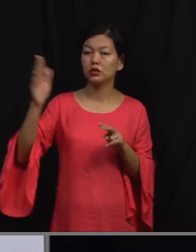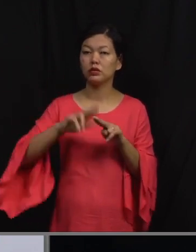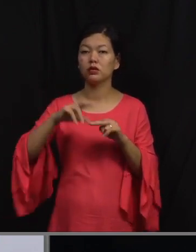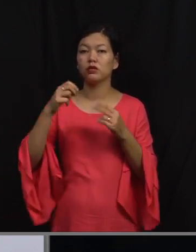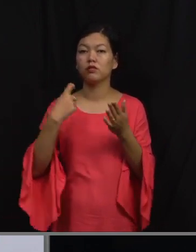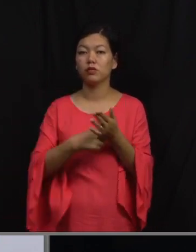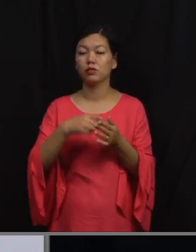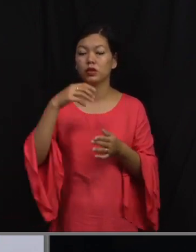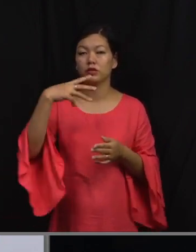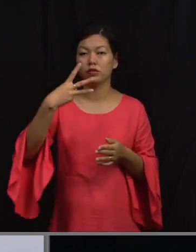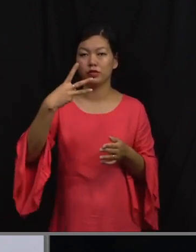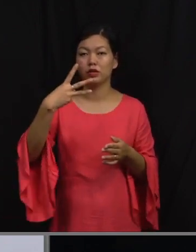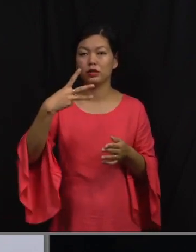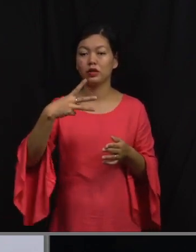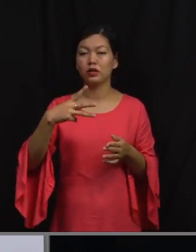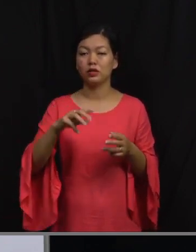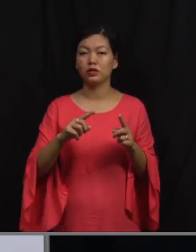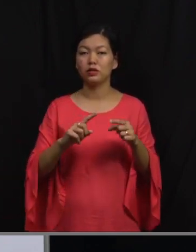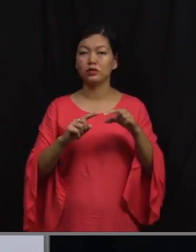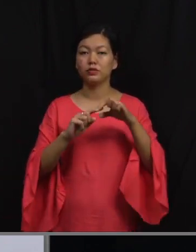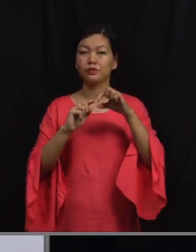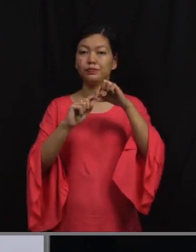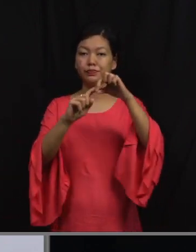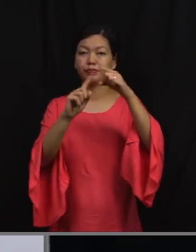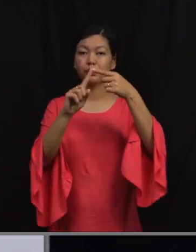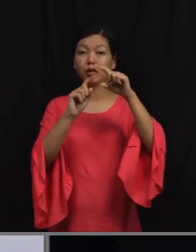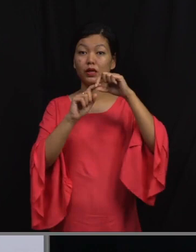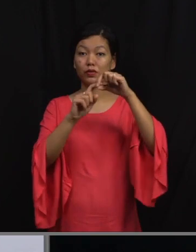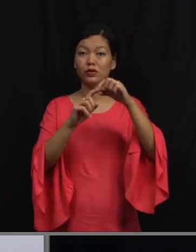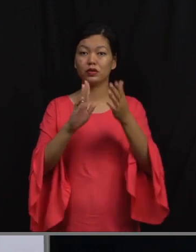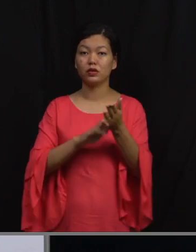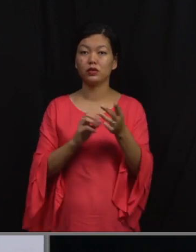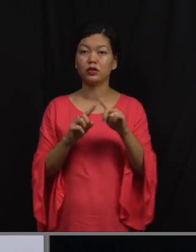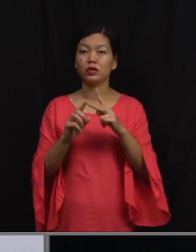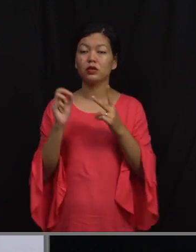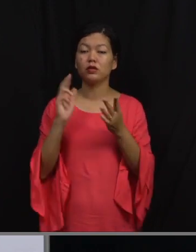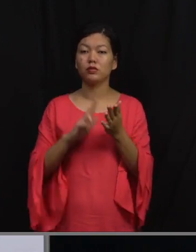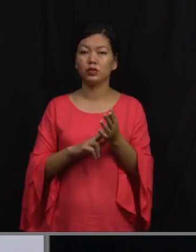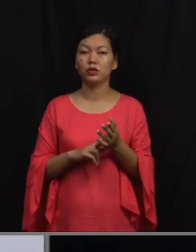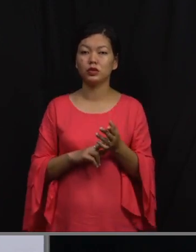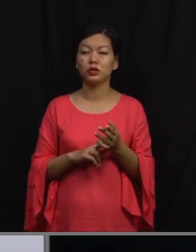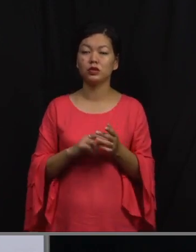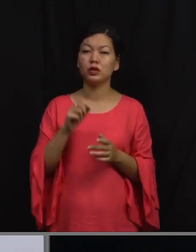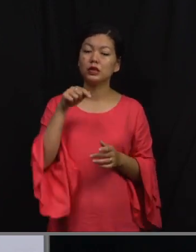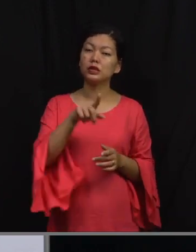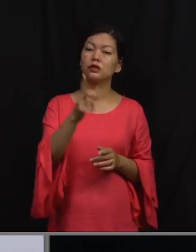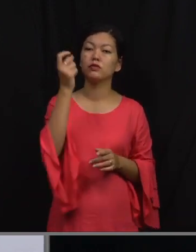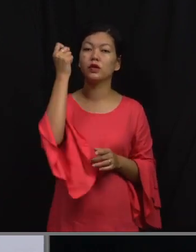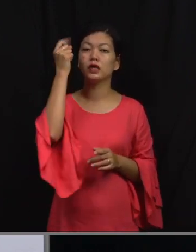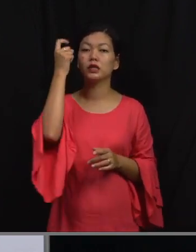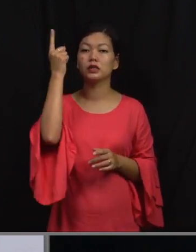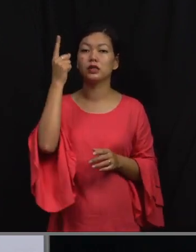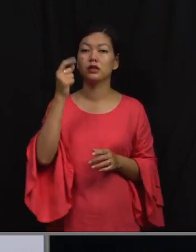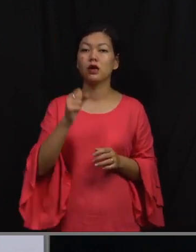this, by using these 3 equations of motion, we can understand the motion of a plane, right? Motion of a